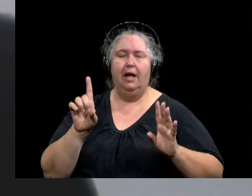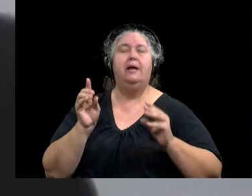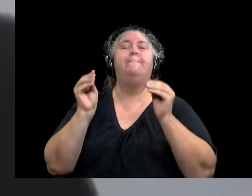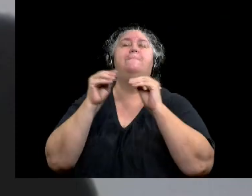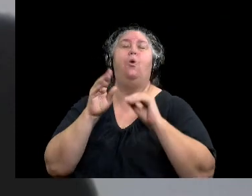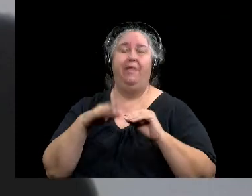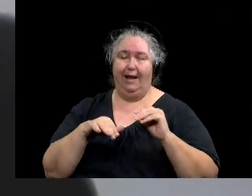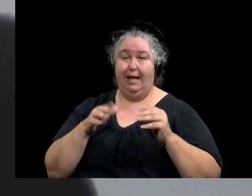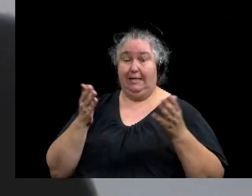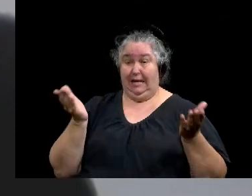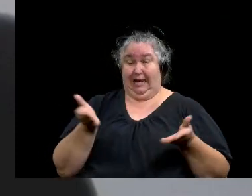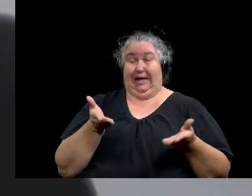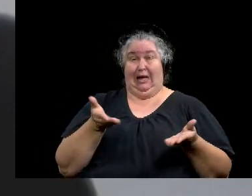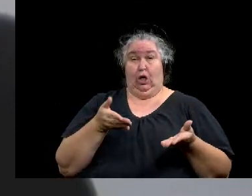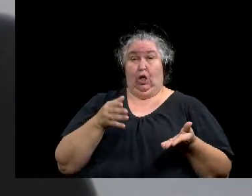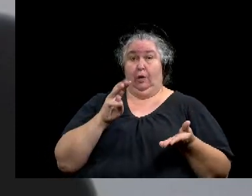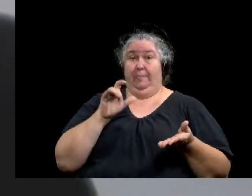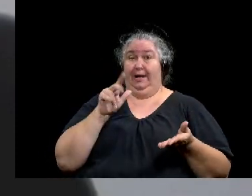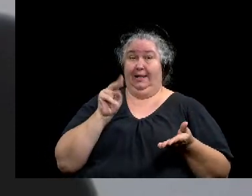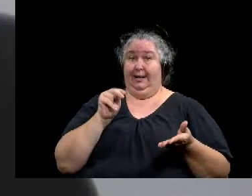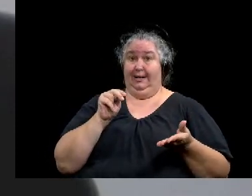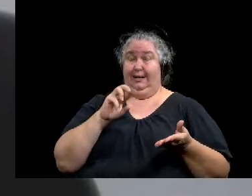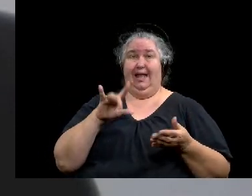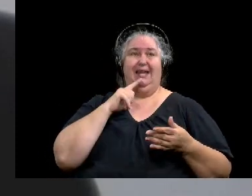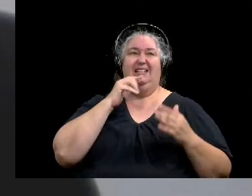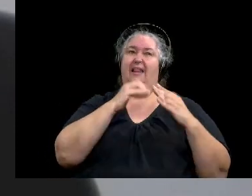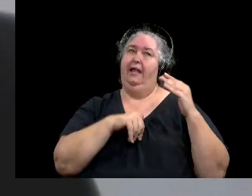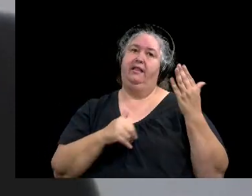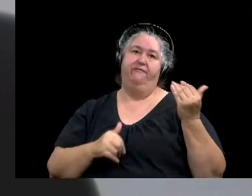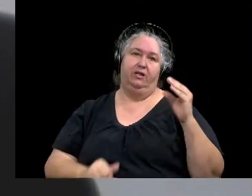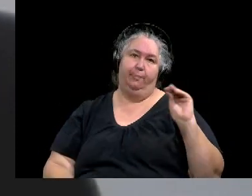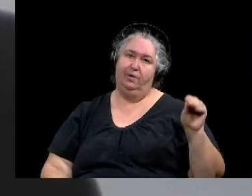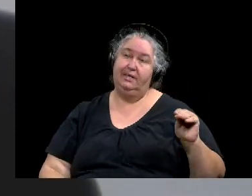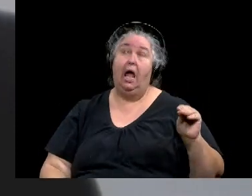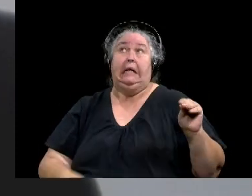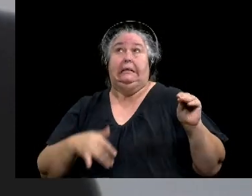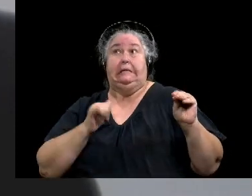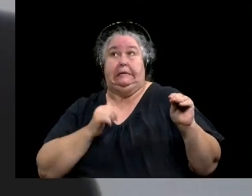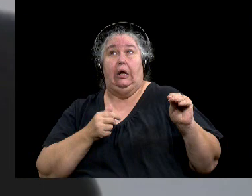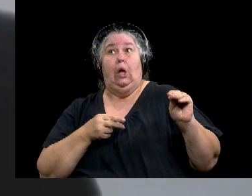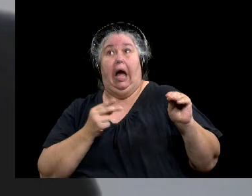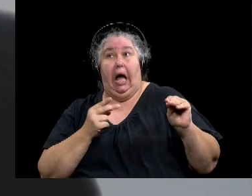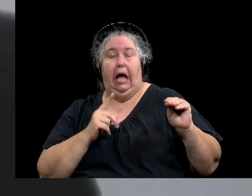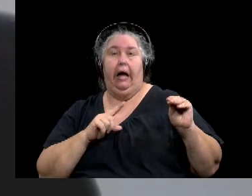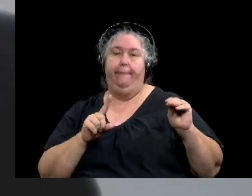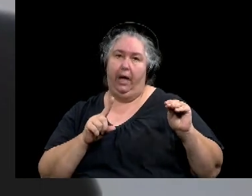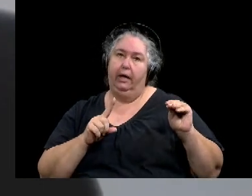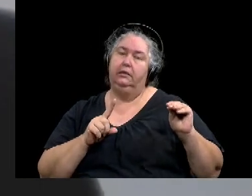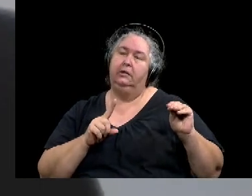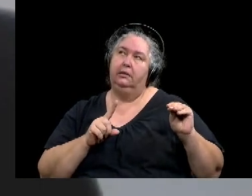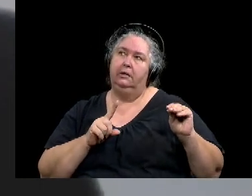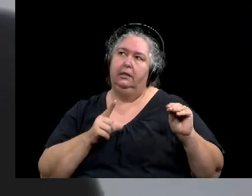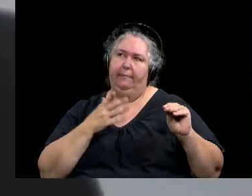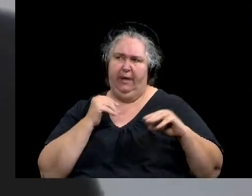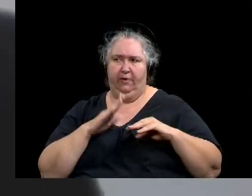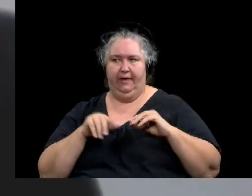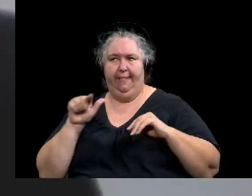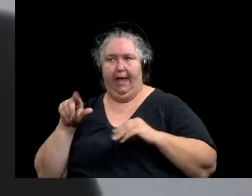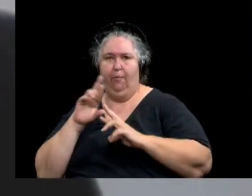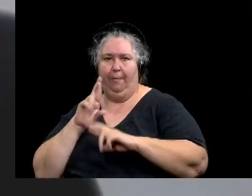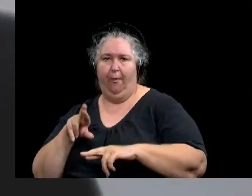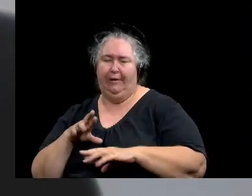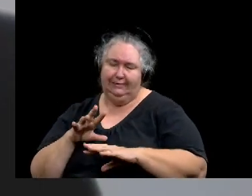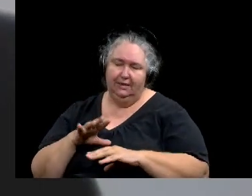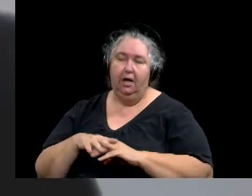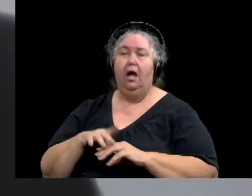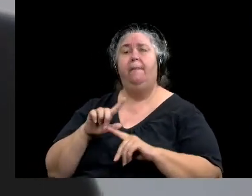mortality rate for hospitalized patients is less than 15%. So still very high, but much better. And then another number, which